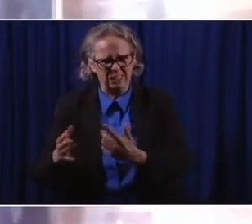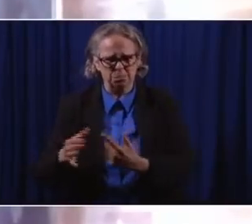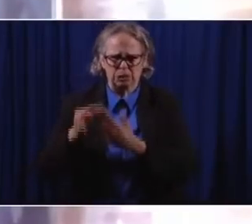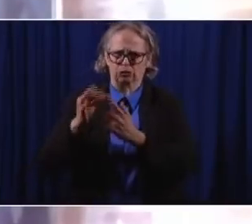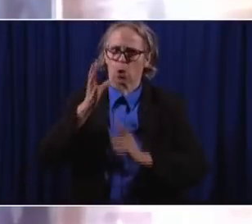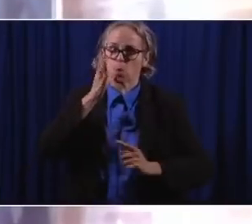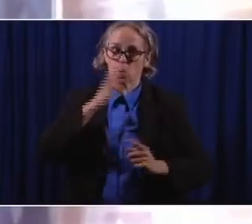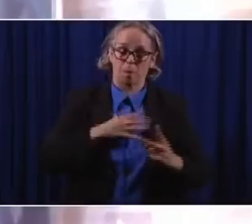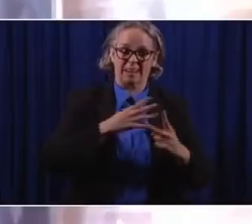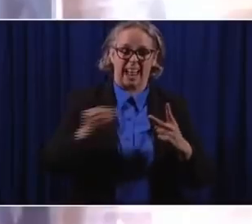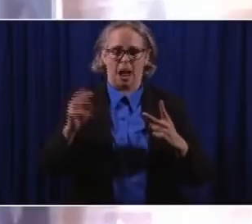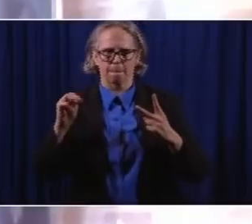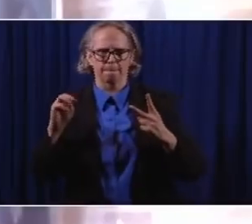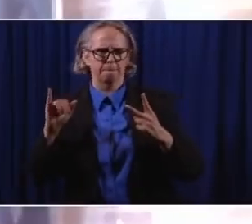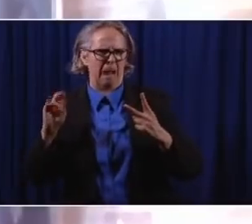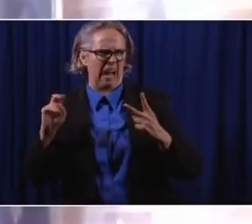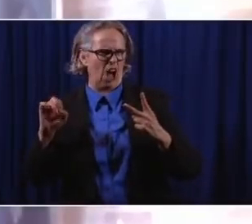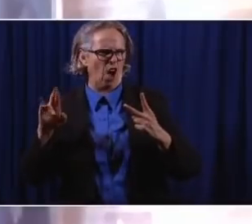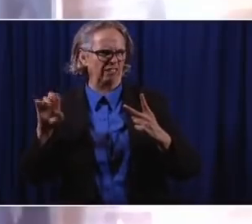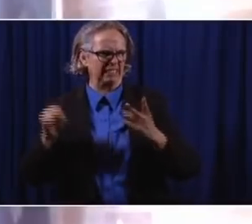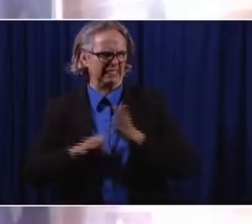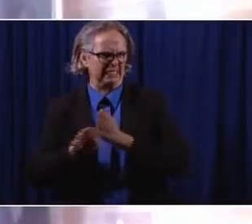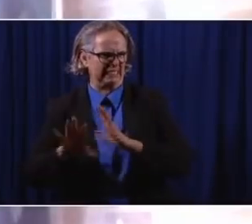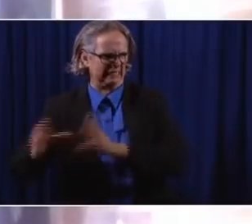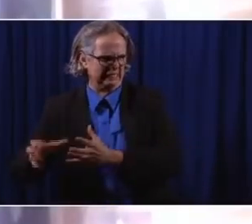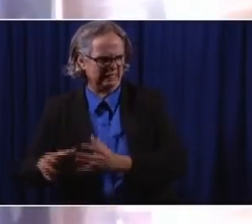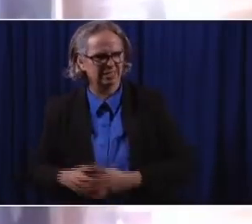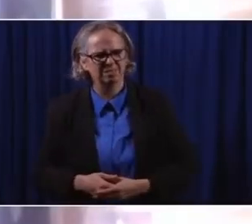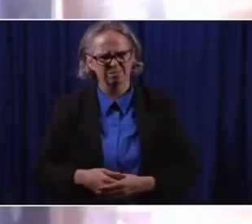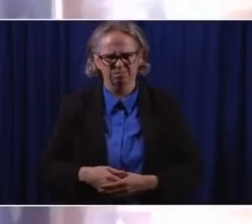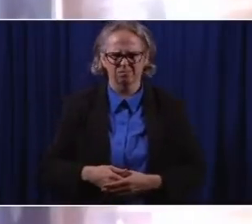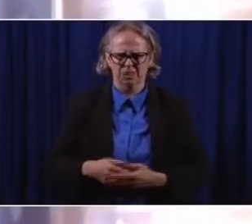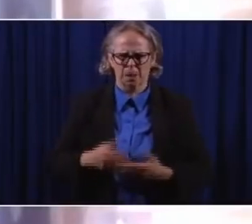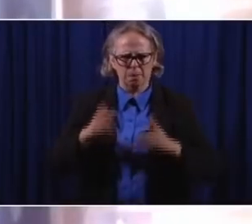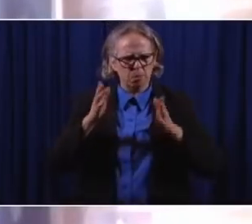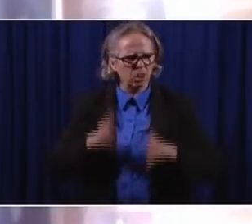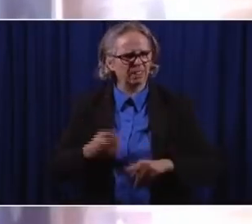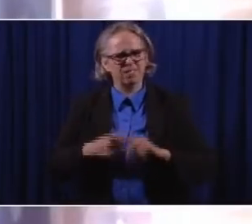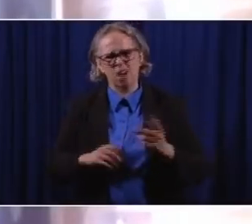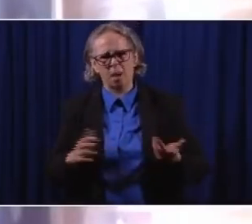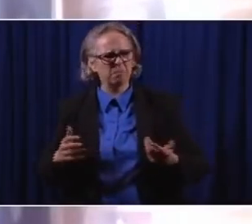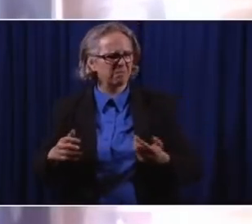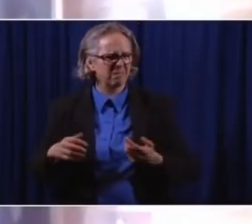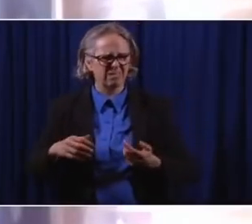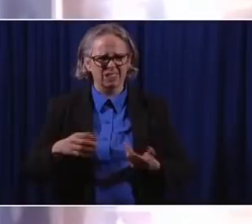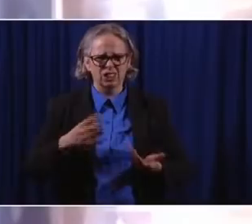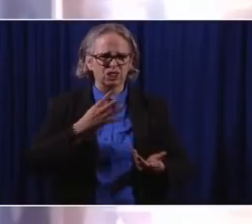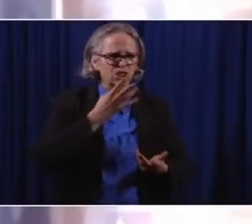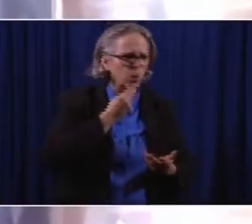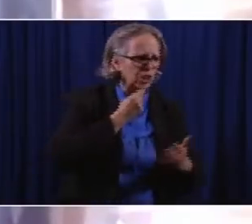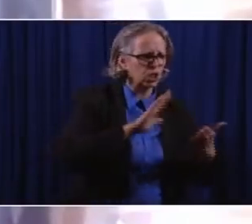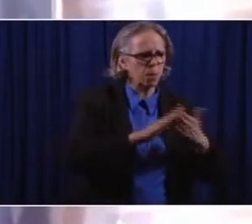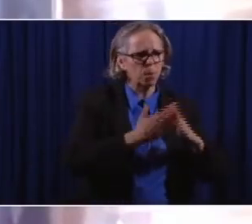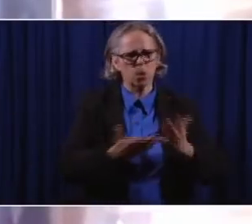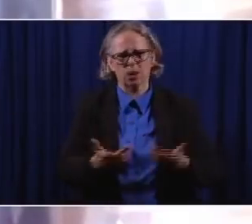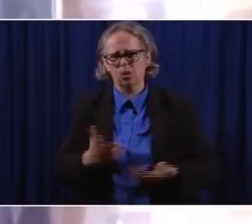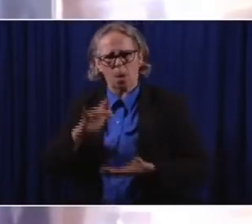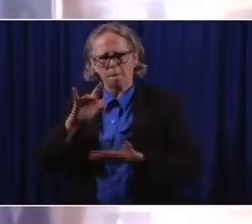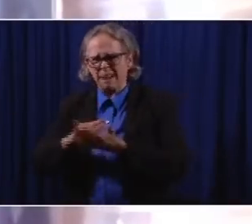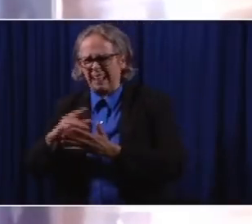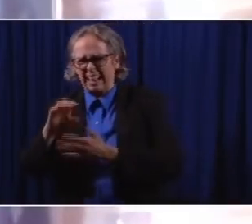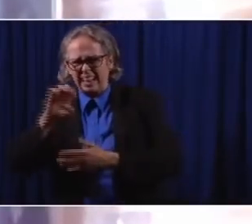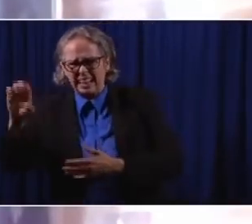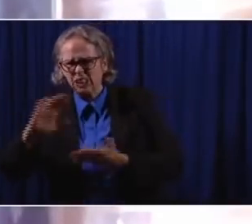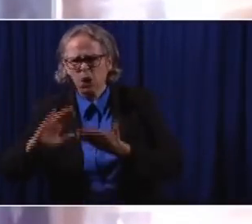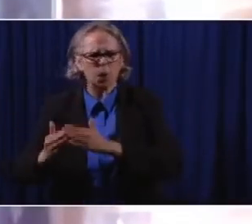know, someone from an Indian community or a Middle Eastern community or a Jewish community might want to go to the police academy, but